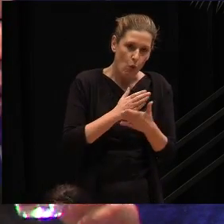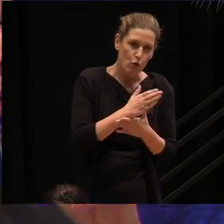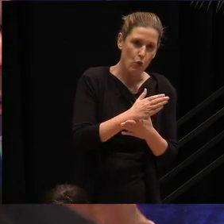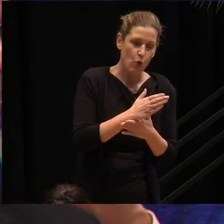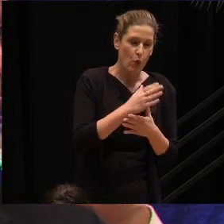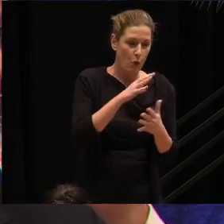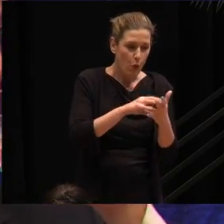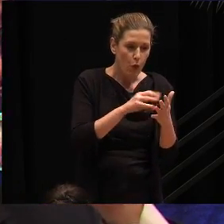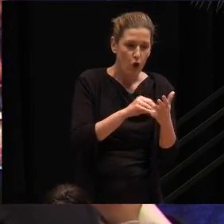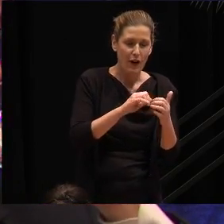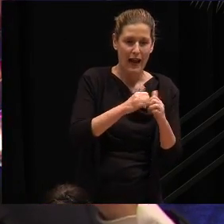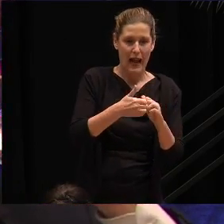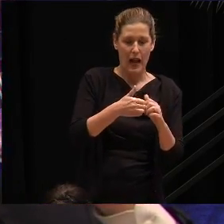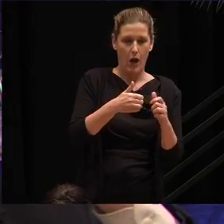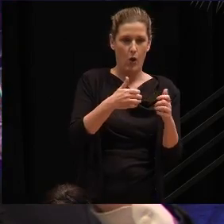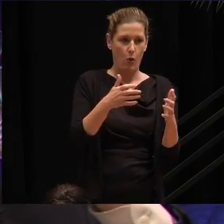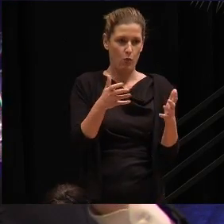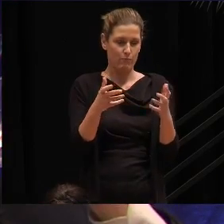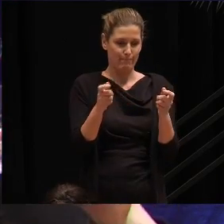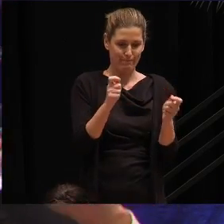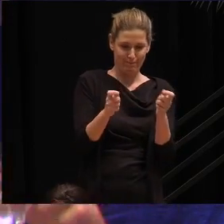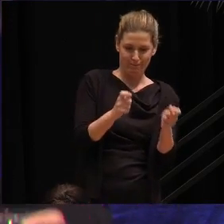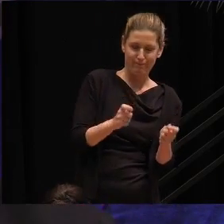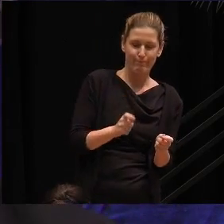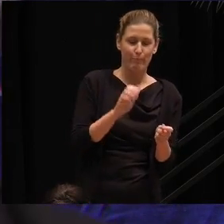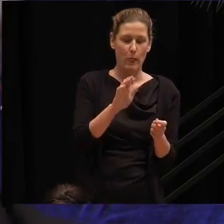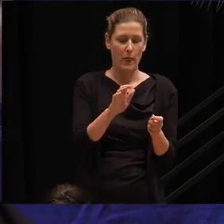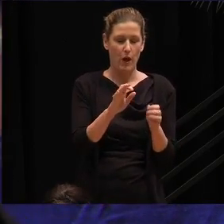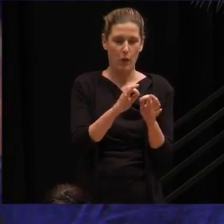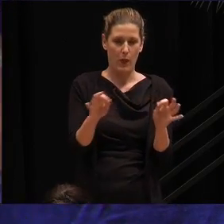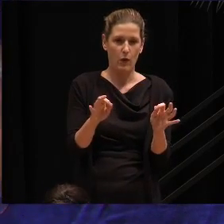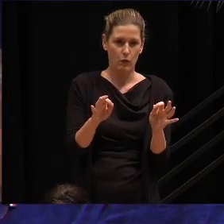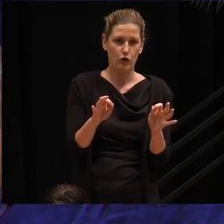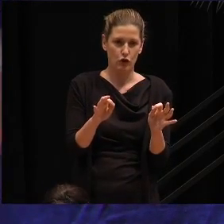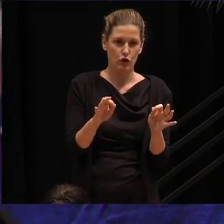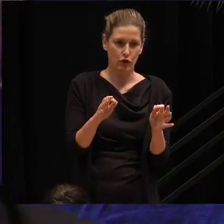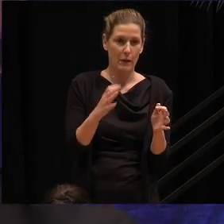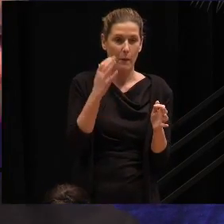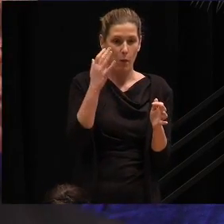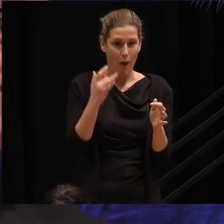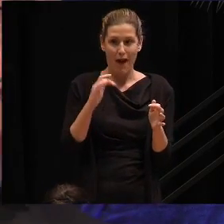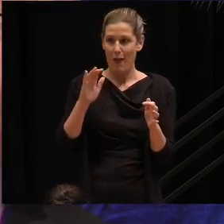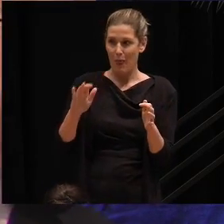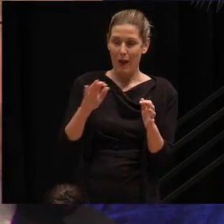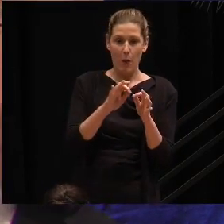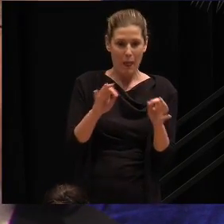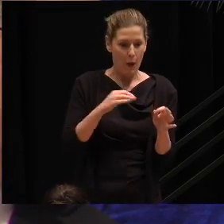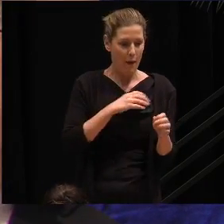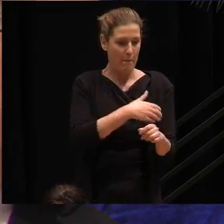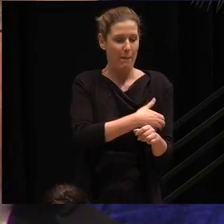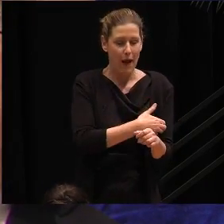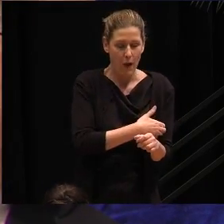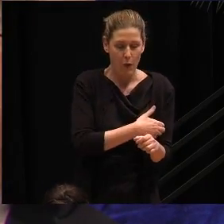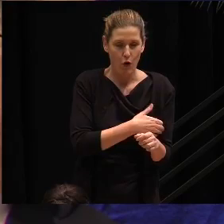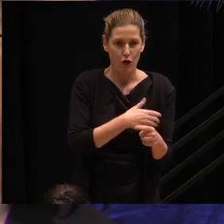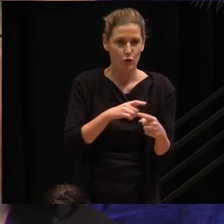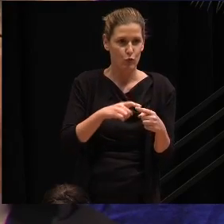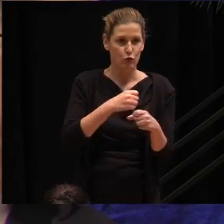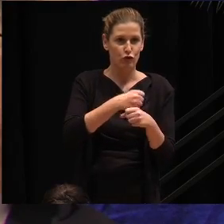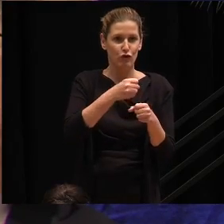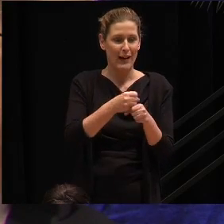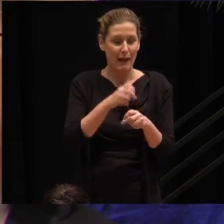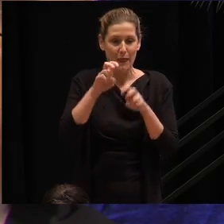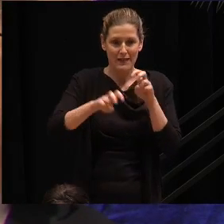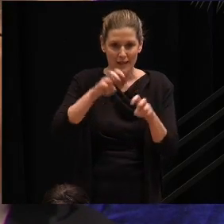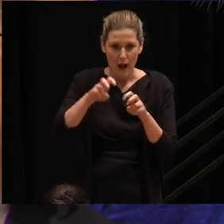to learn how to measure and moderate what they say, because of what they say does have the power. It has the power to move markets. It